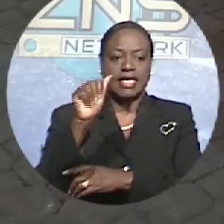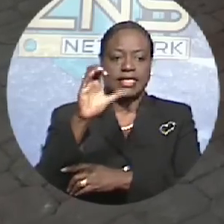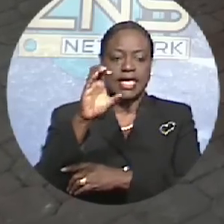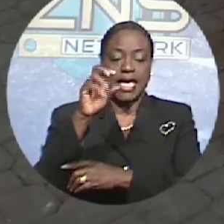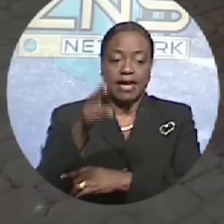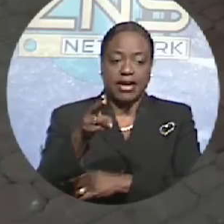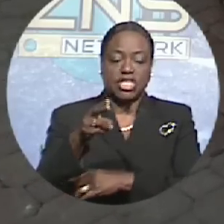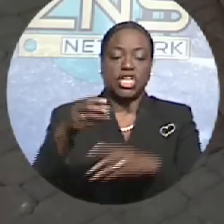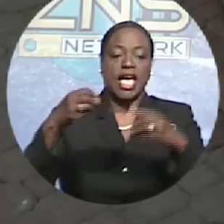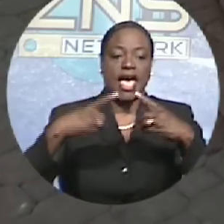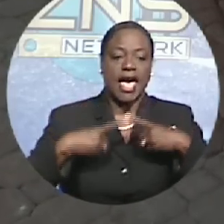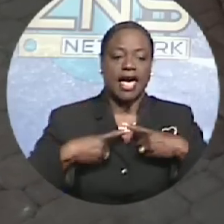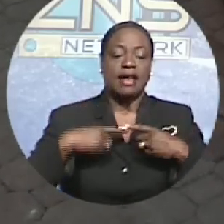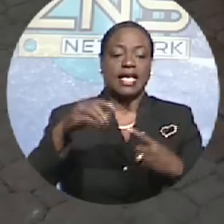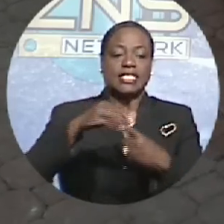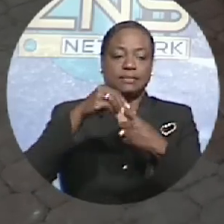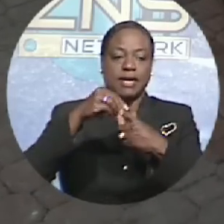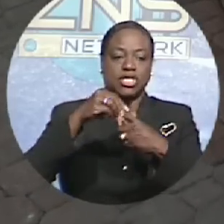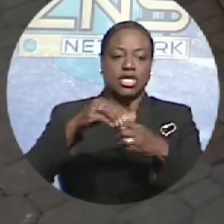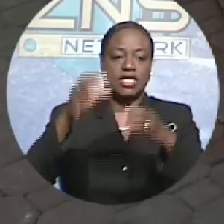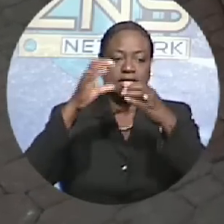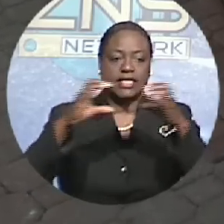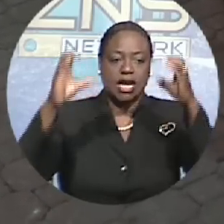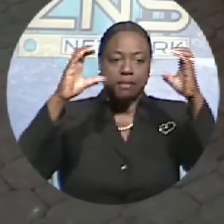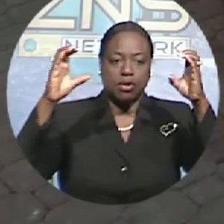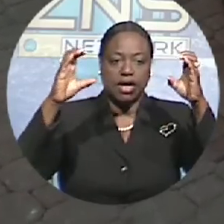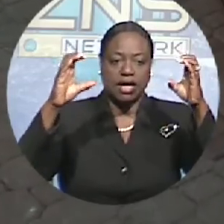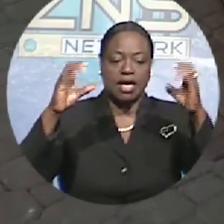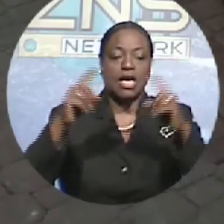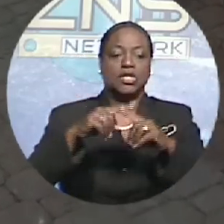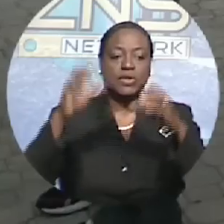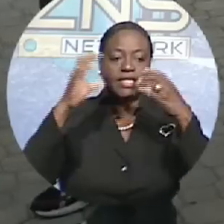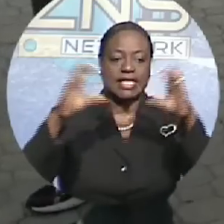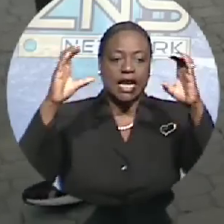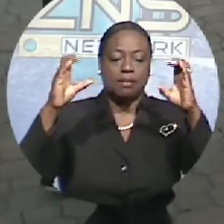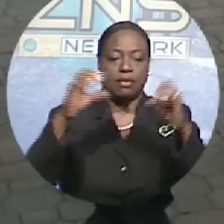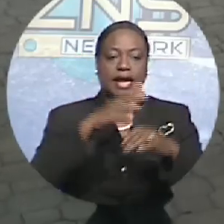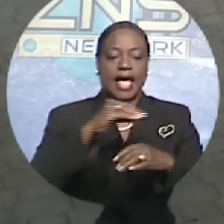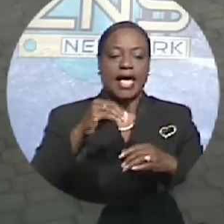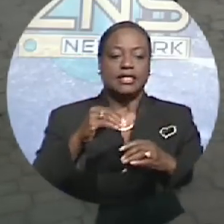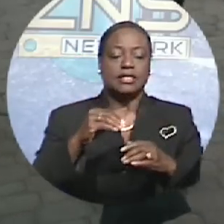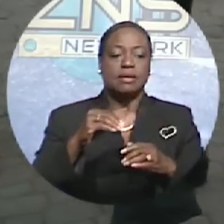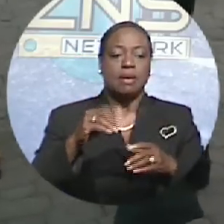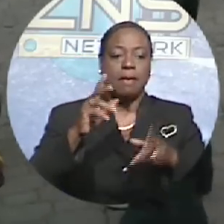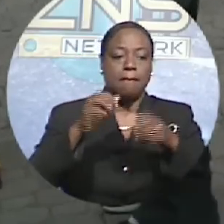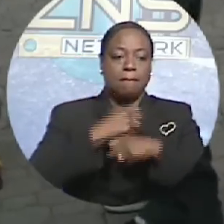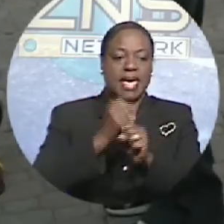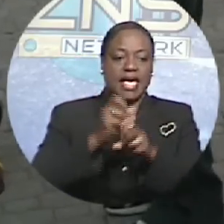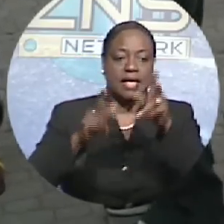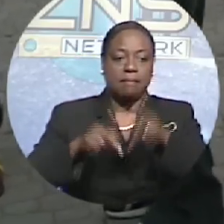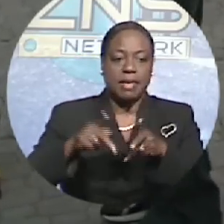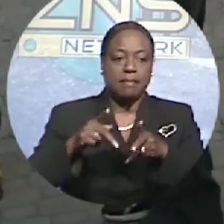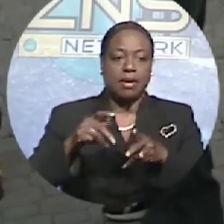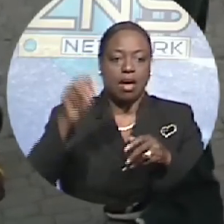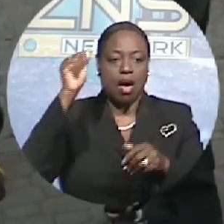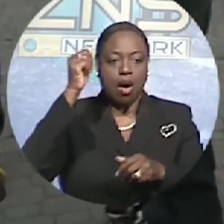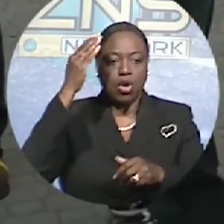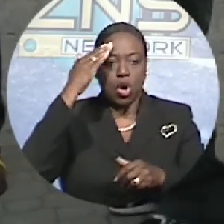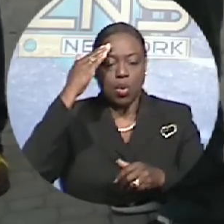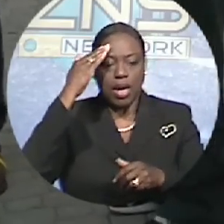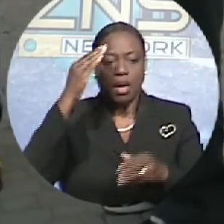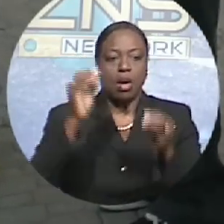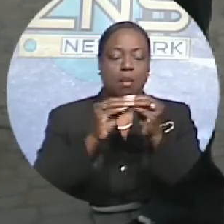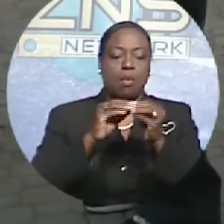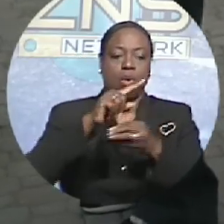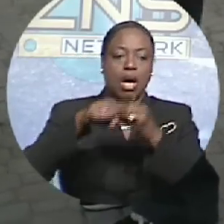special ceremony to not only celebrate and raise awareness on the impact of autism, but to kick off Child Protection Month. Father of